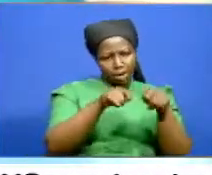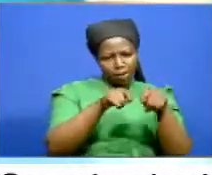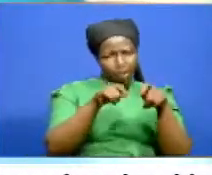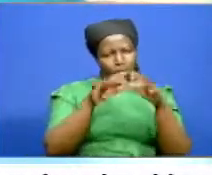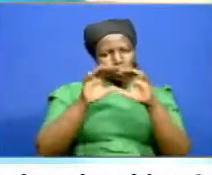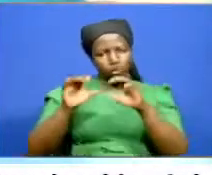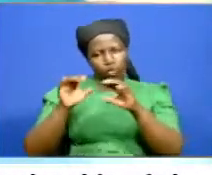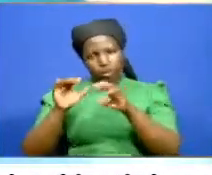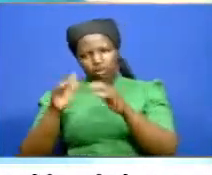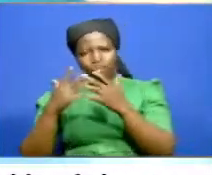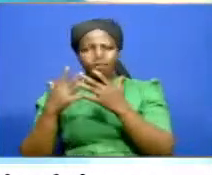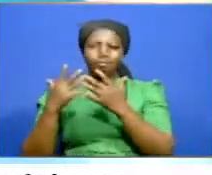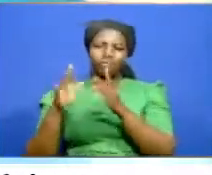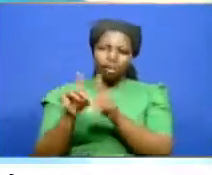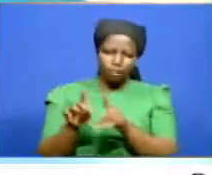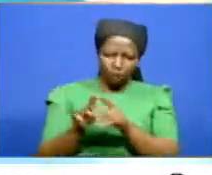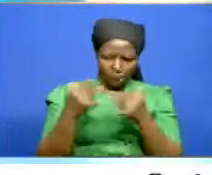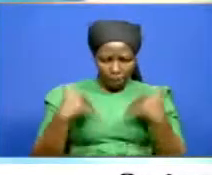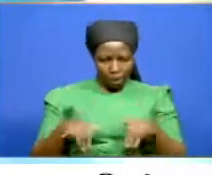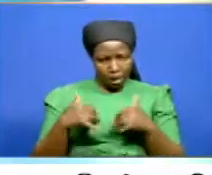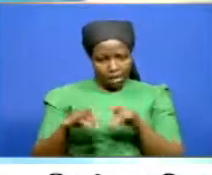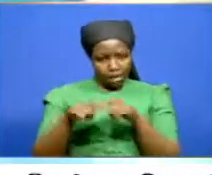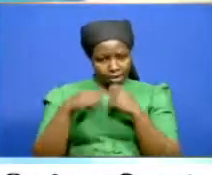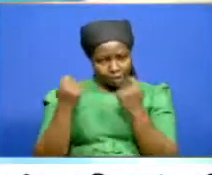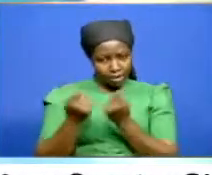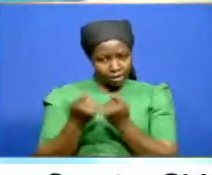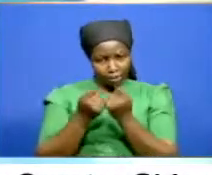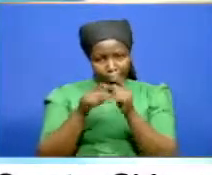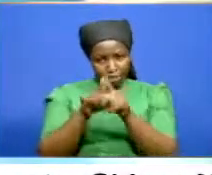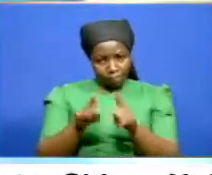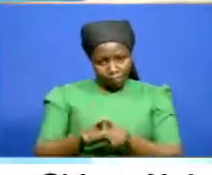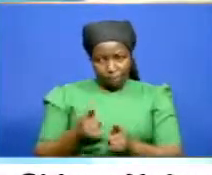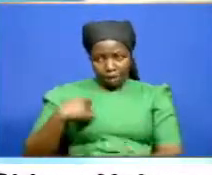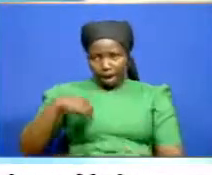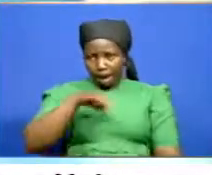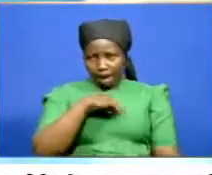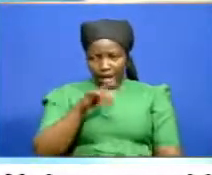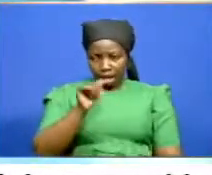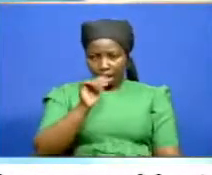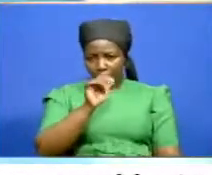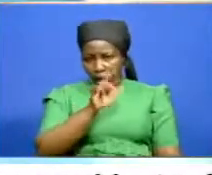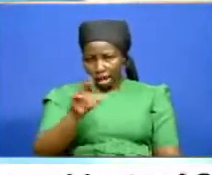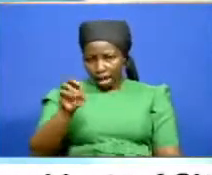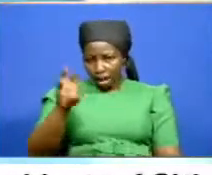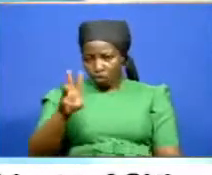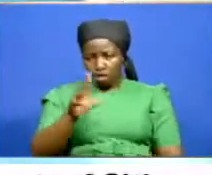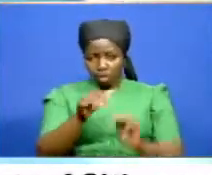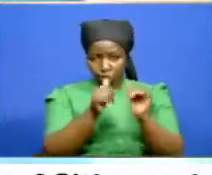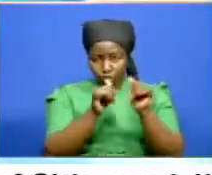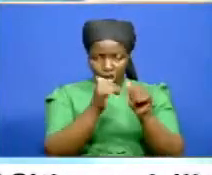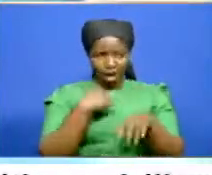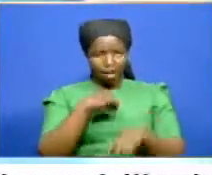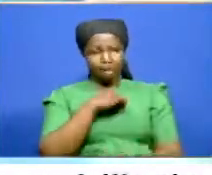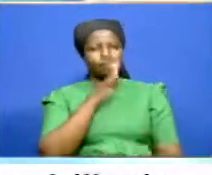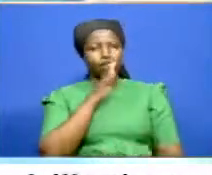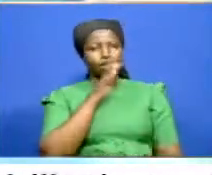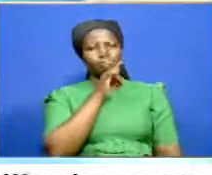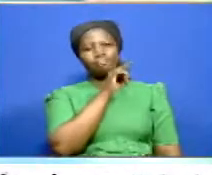Mm-hmm. And also, you see, it's something that even us as Arrow Sports, we are borrowing from, because we are learning from our big brothers. Mm-hmm. And